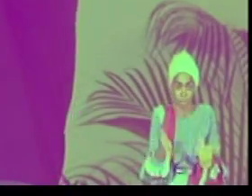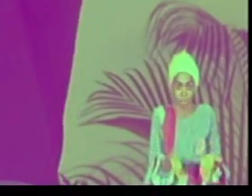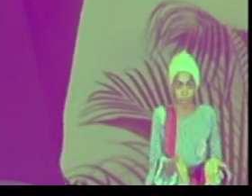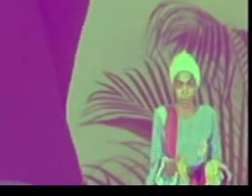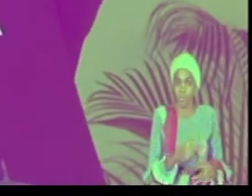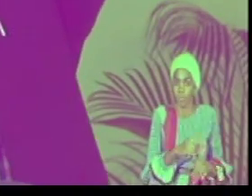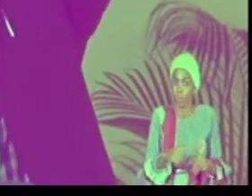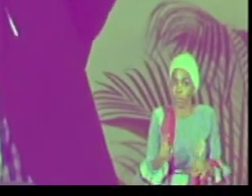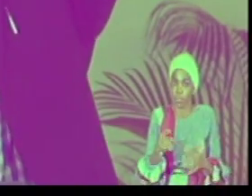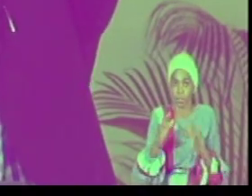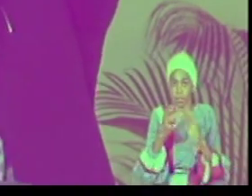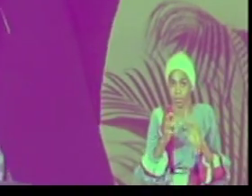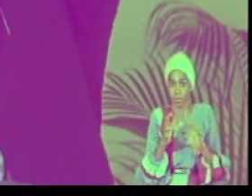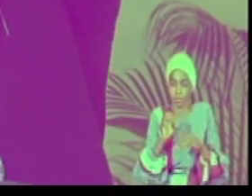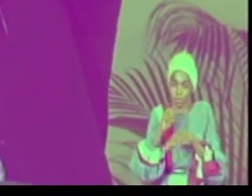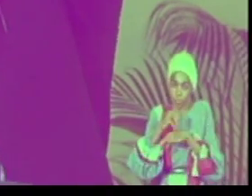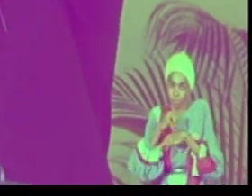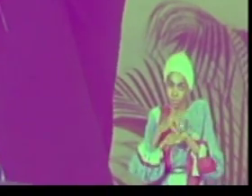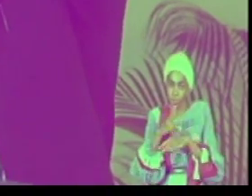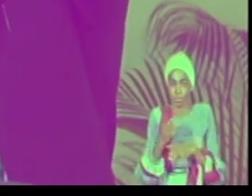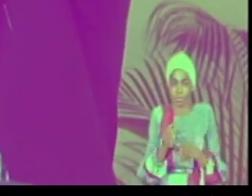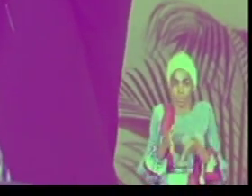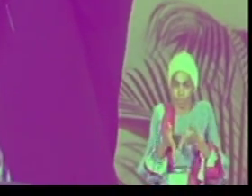Can you show by raising your hand?